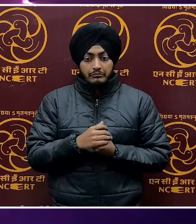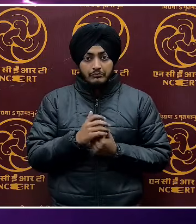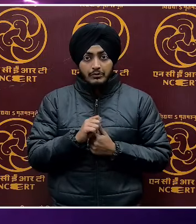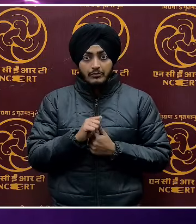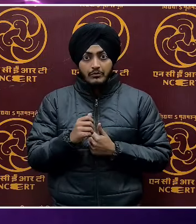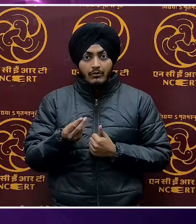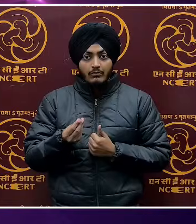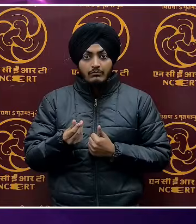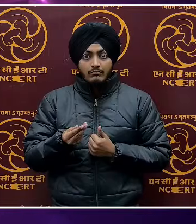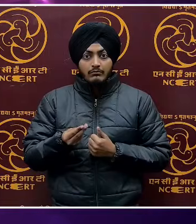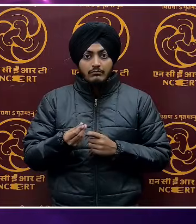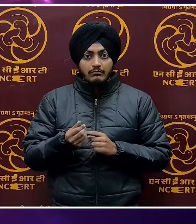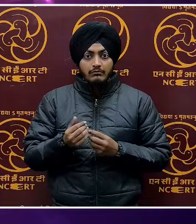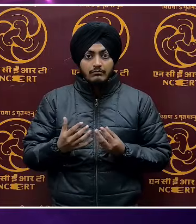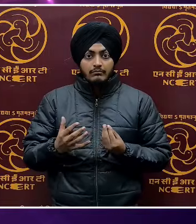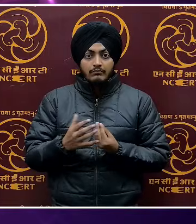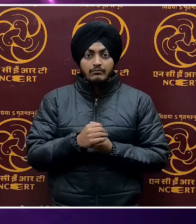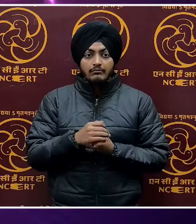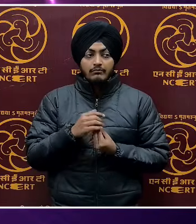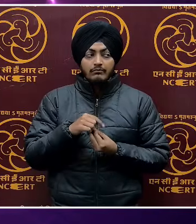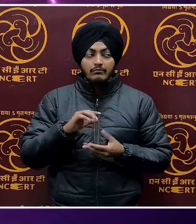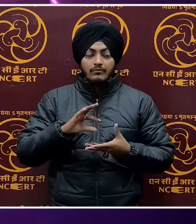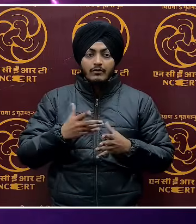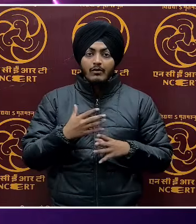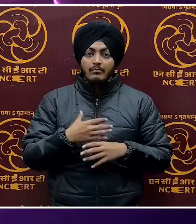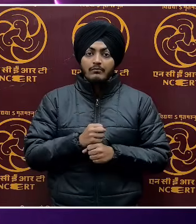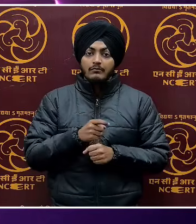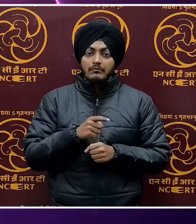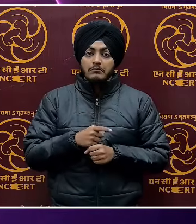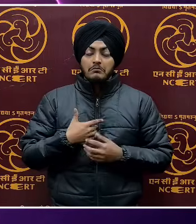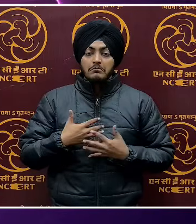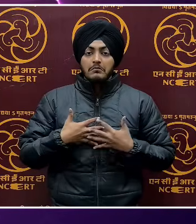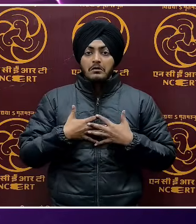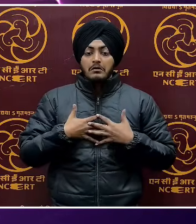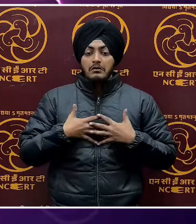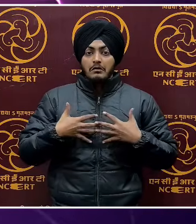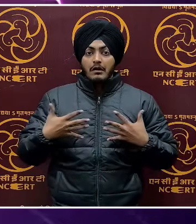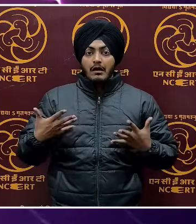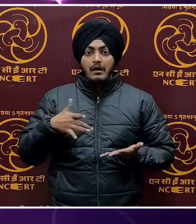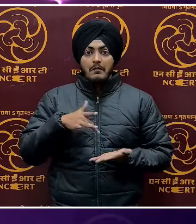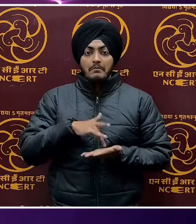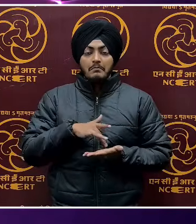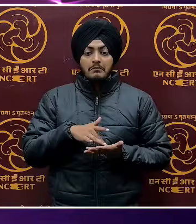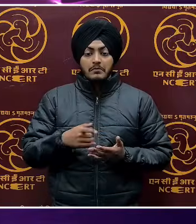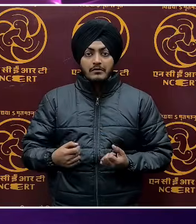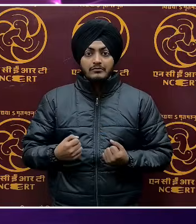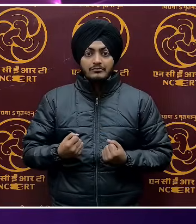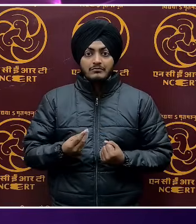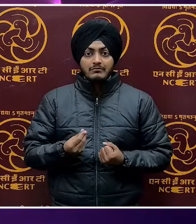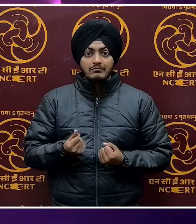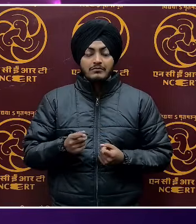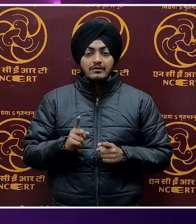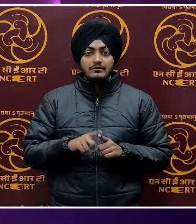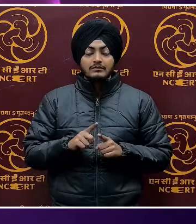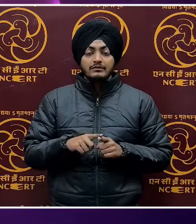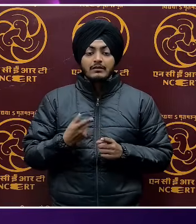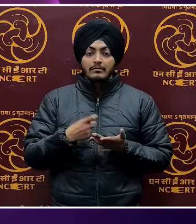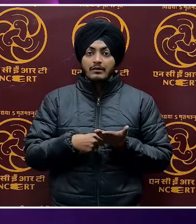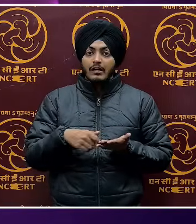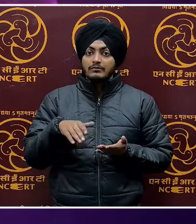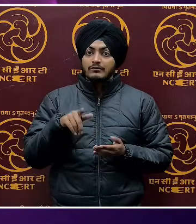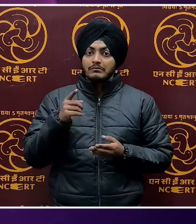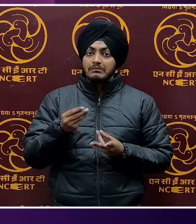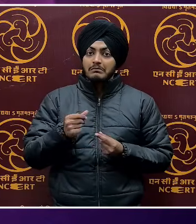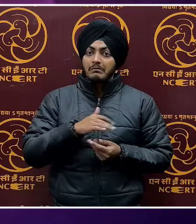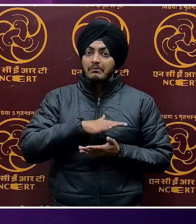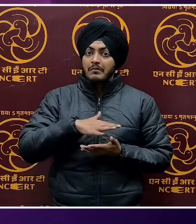the grain particle, when they combine, they can make a huge land, a very strong land. Like a desert. Yes, absolutely. So